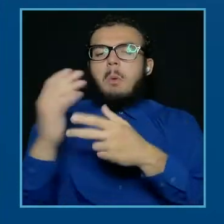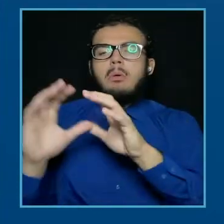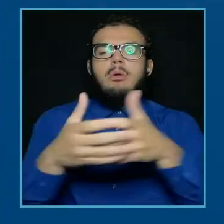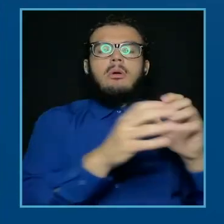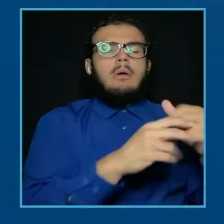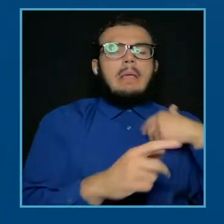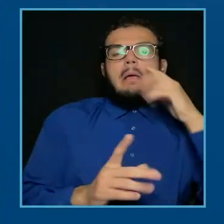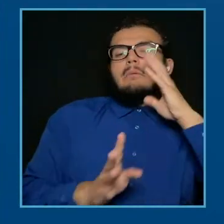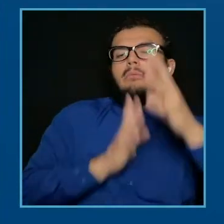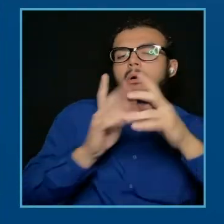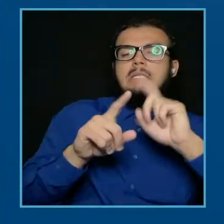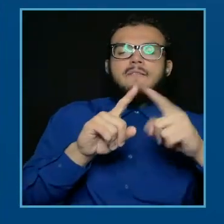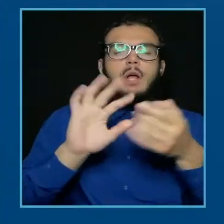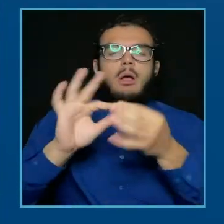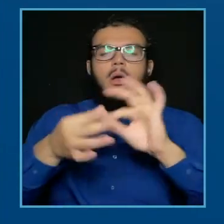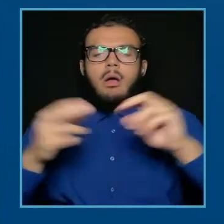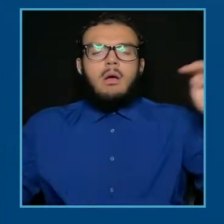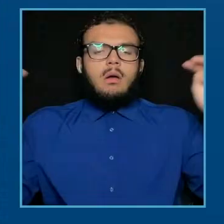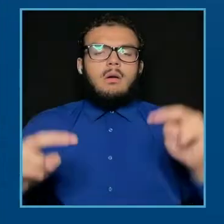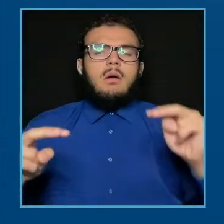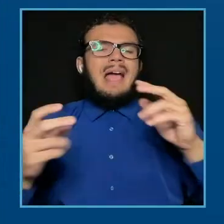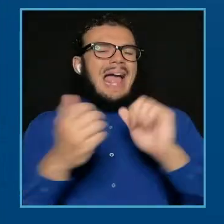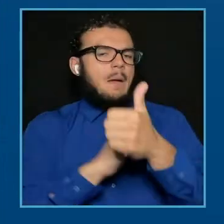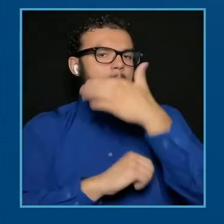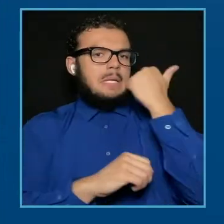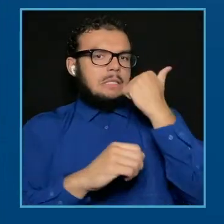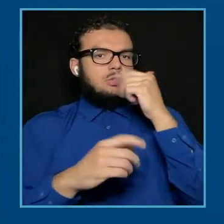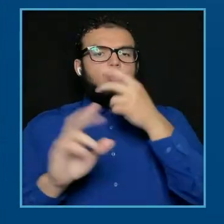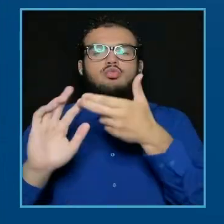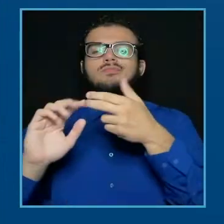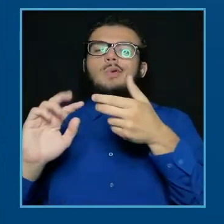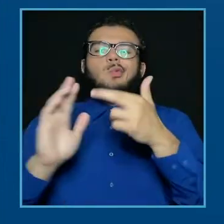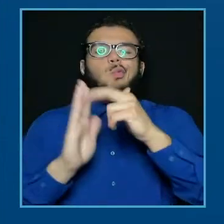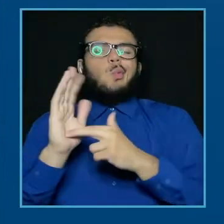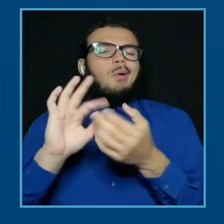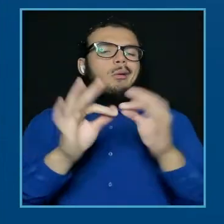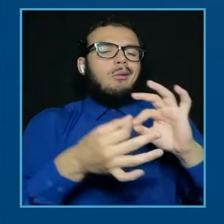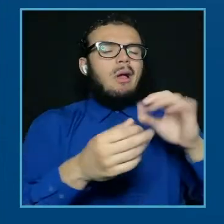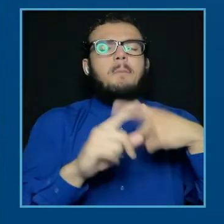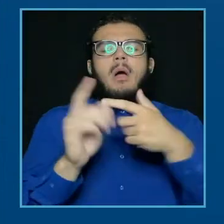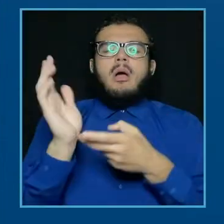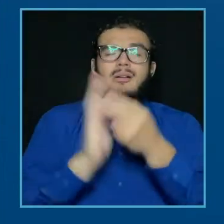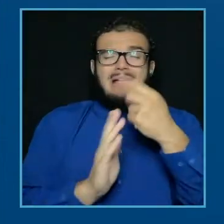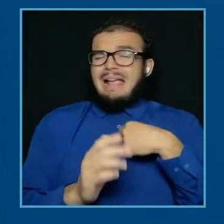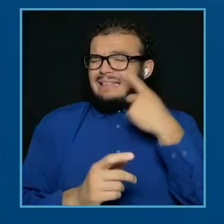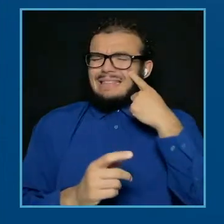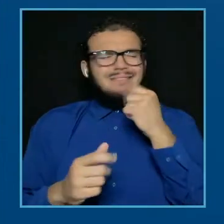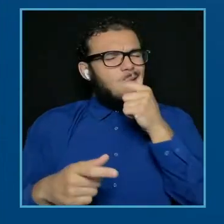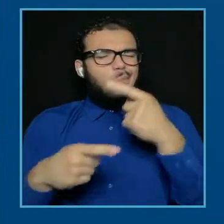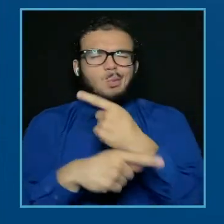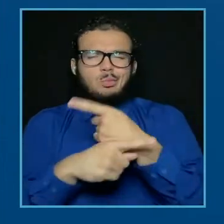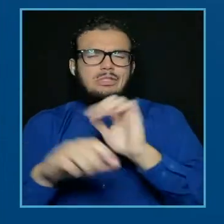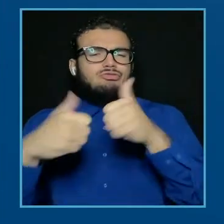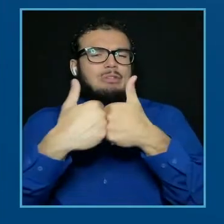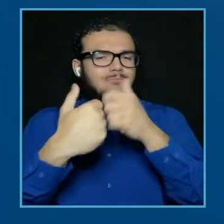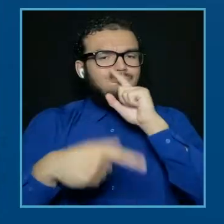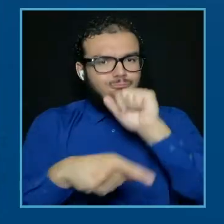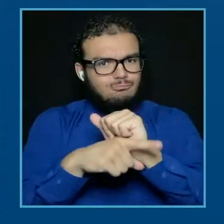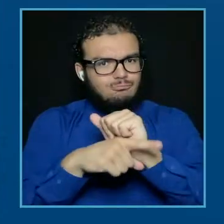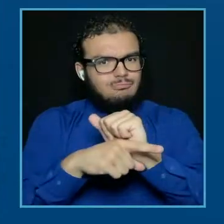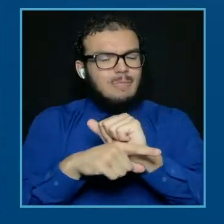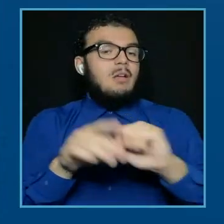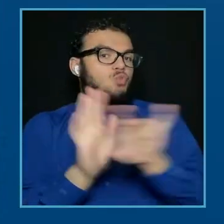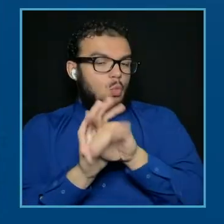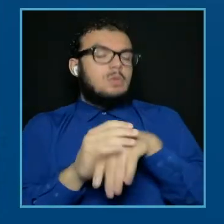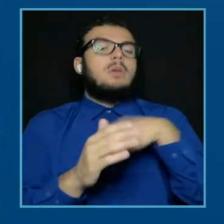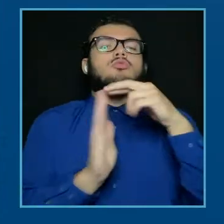with different arguments about how the rules should have been interpreted. But I do think it is inappropriate to try and challenge the election rules and procedures